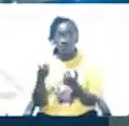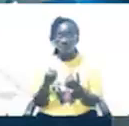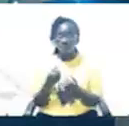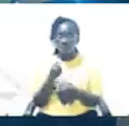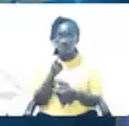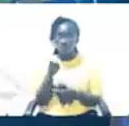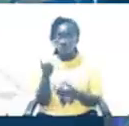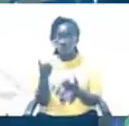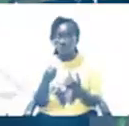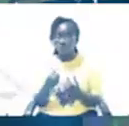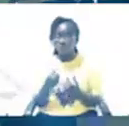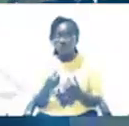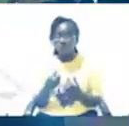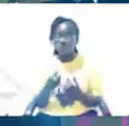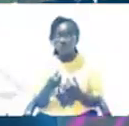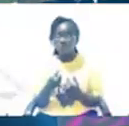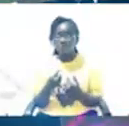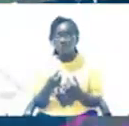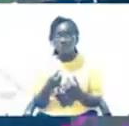Obe chami.